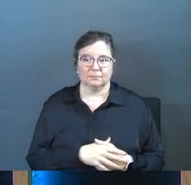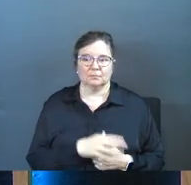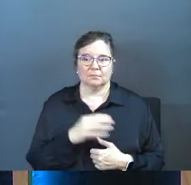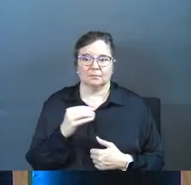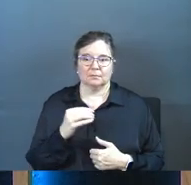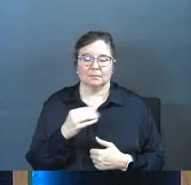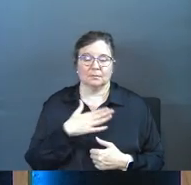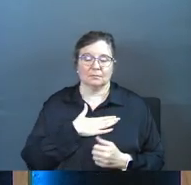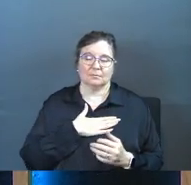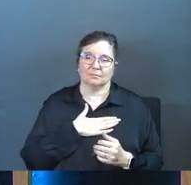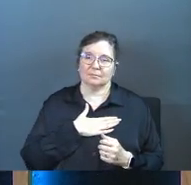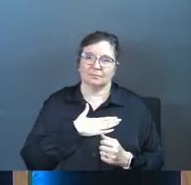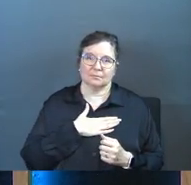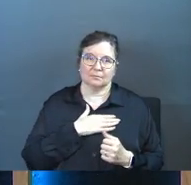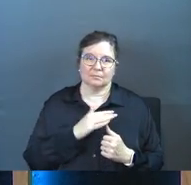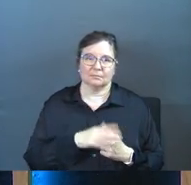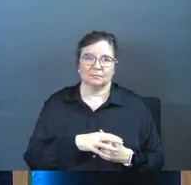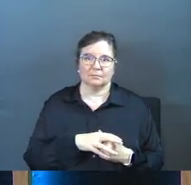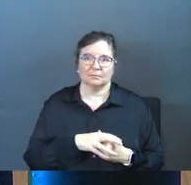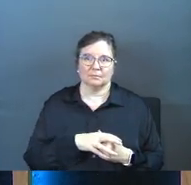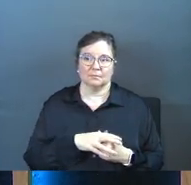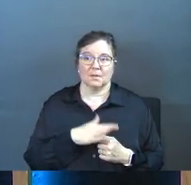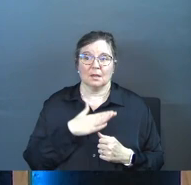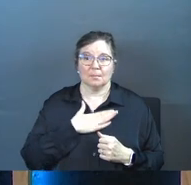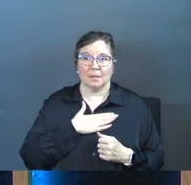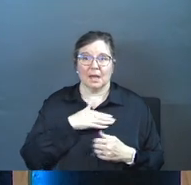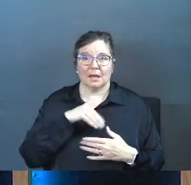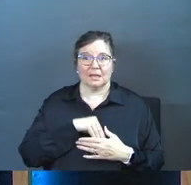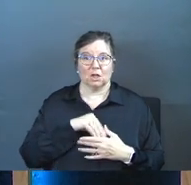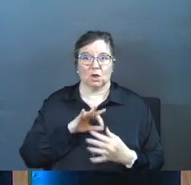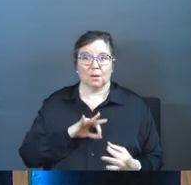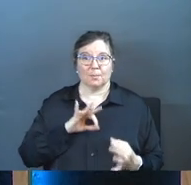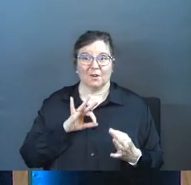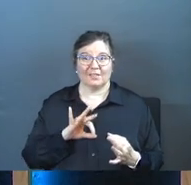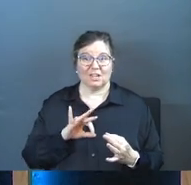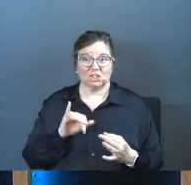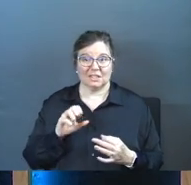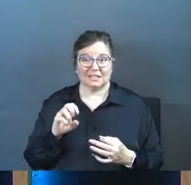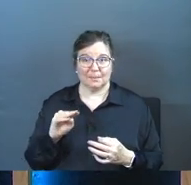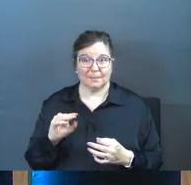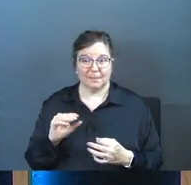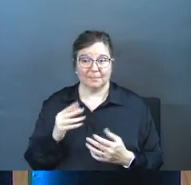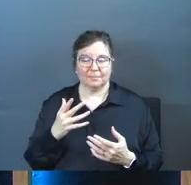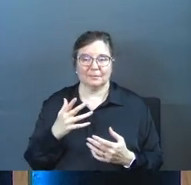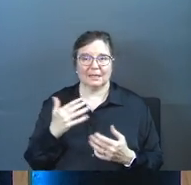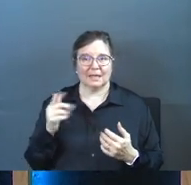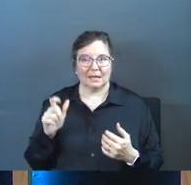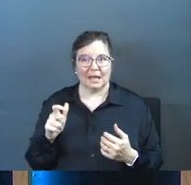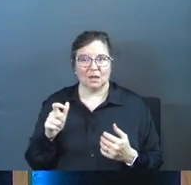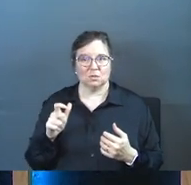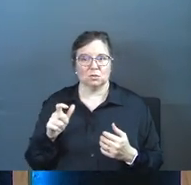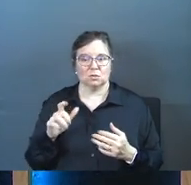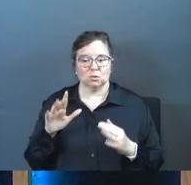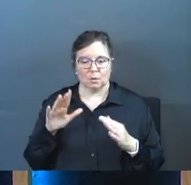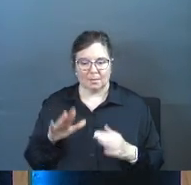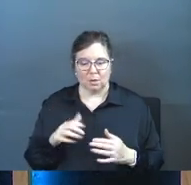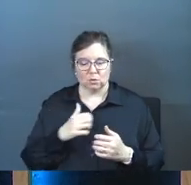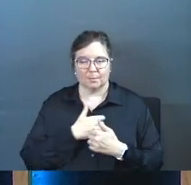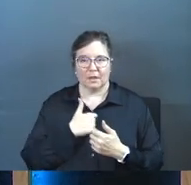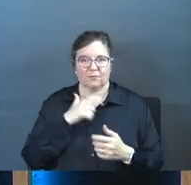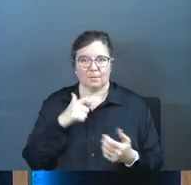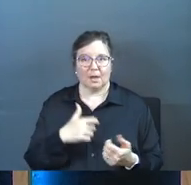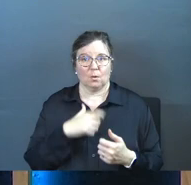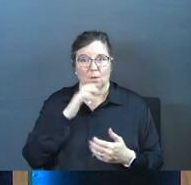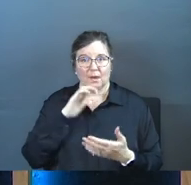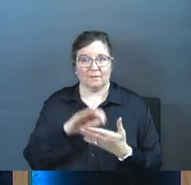And my goodness, my inner perfectionism, it had to bow to my love for my